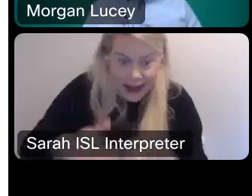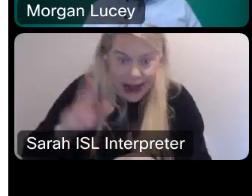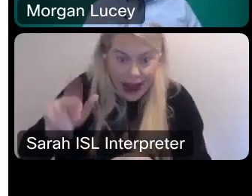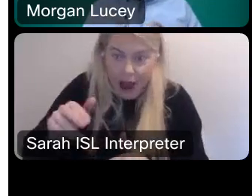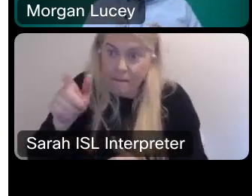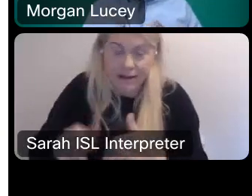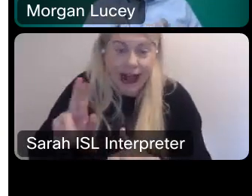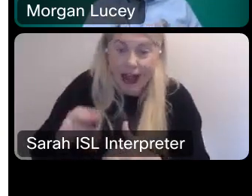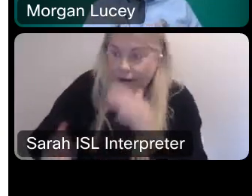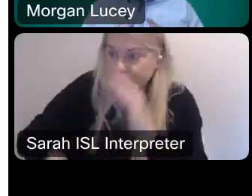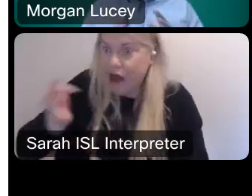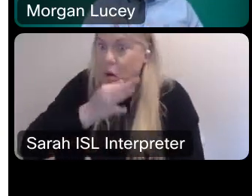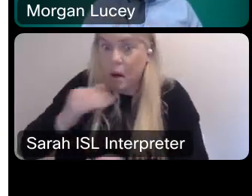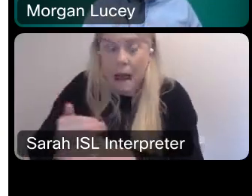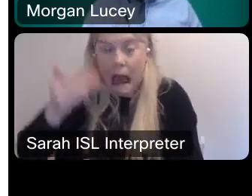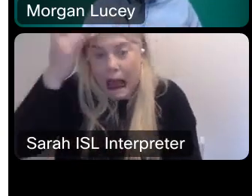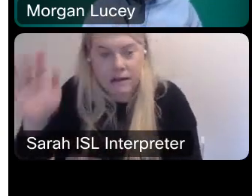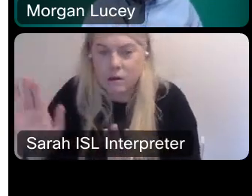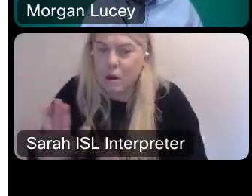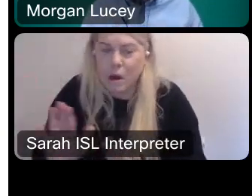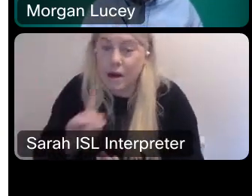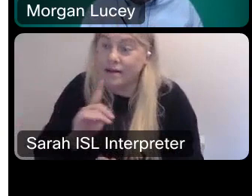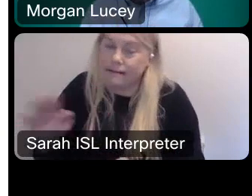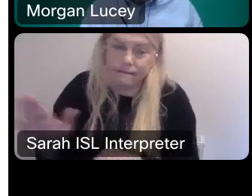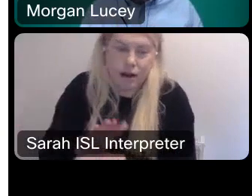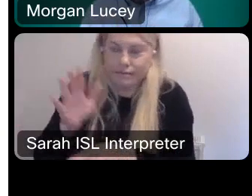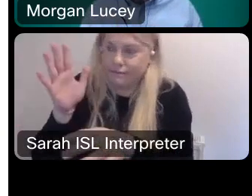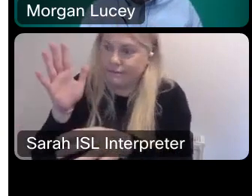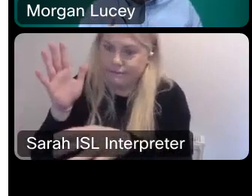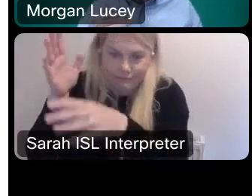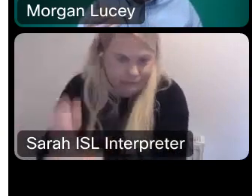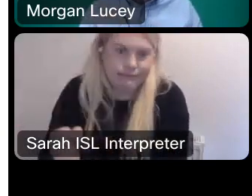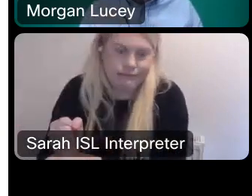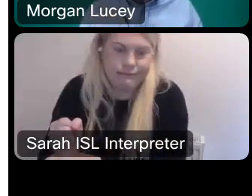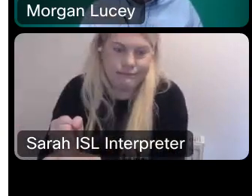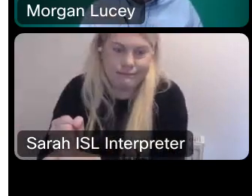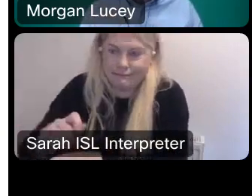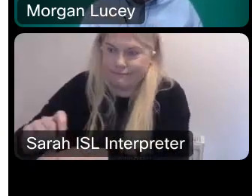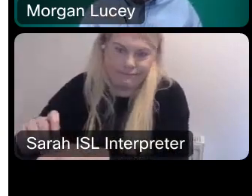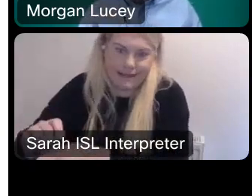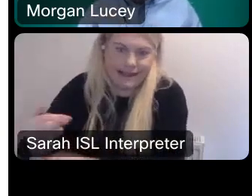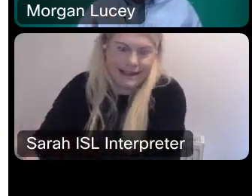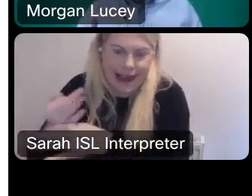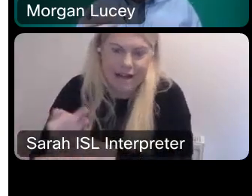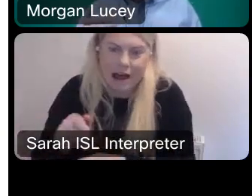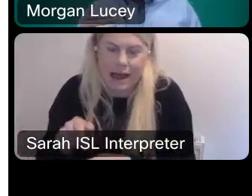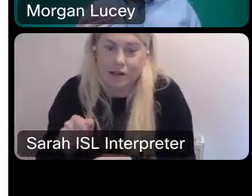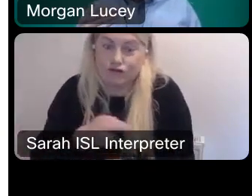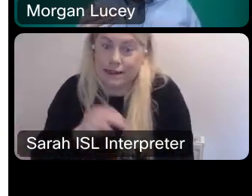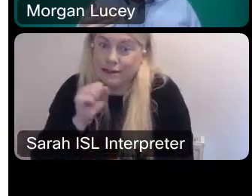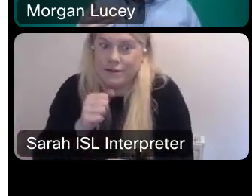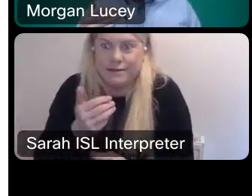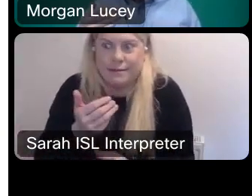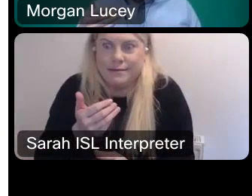HSE. It's not possible. It's completely sealed, and that's how seriously we take the confidentiality piece. 80% of